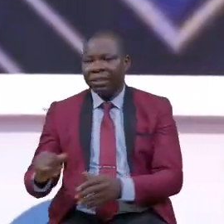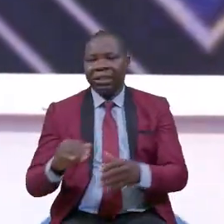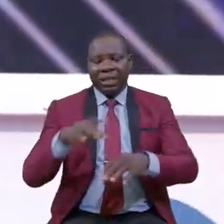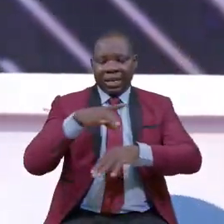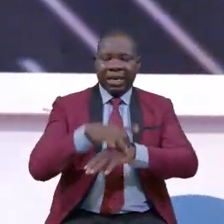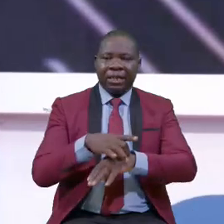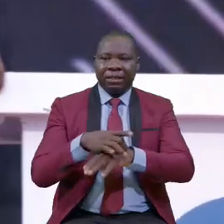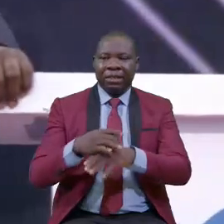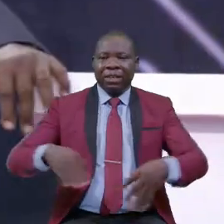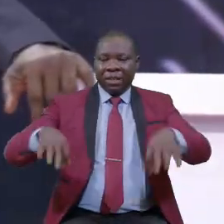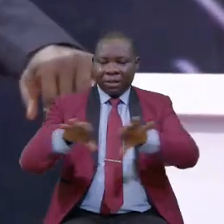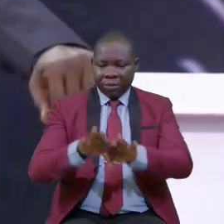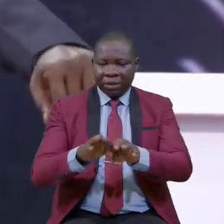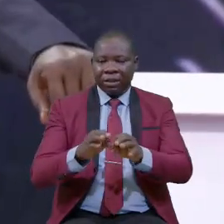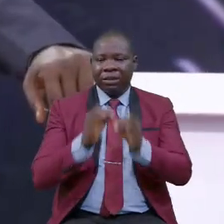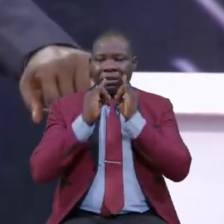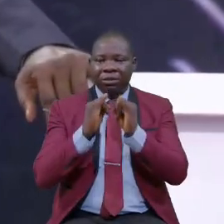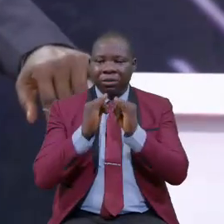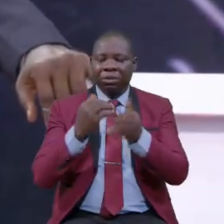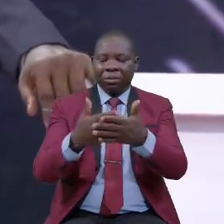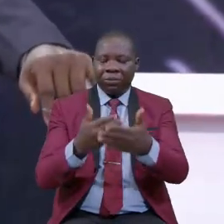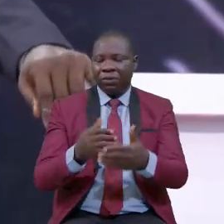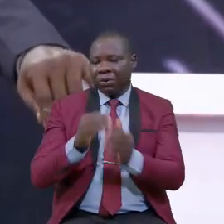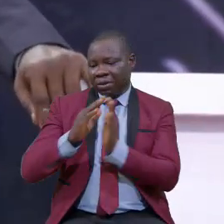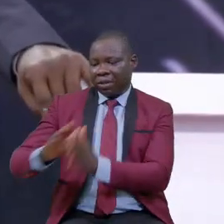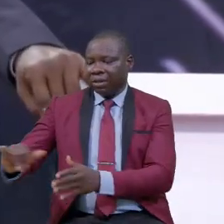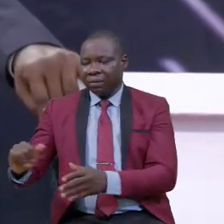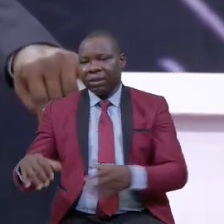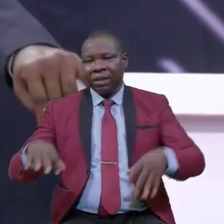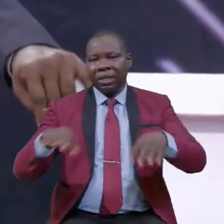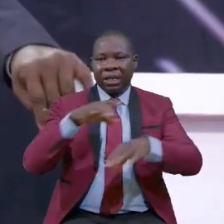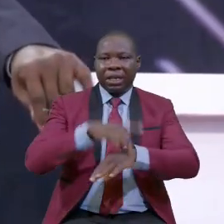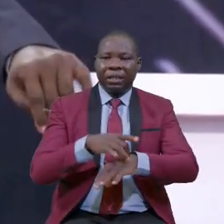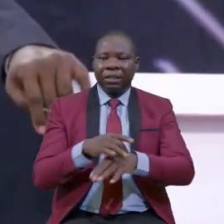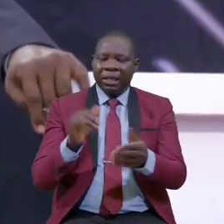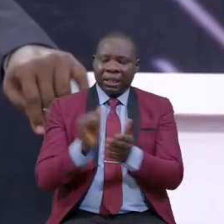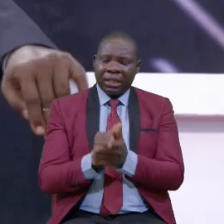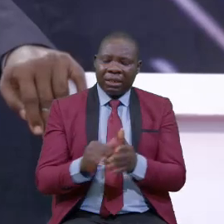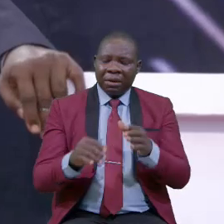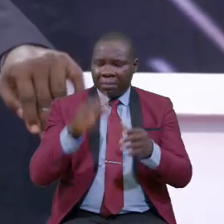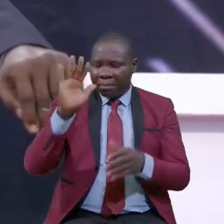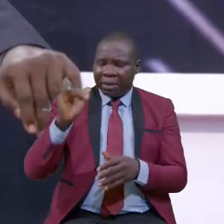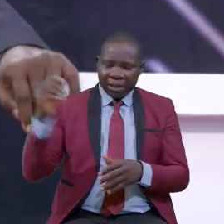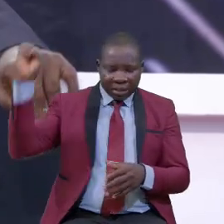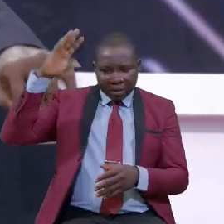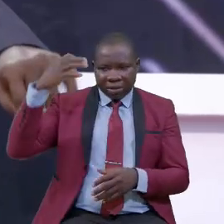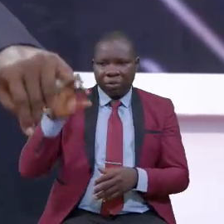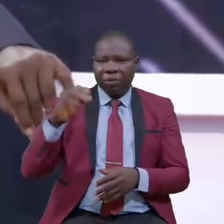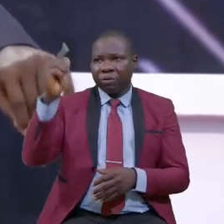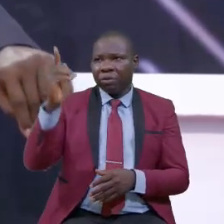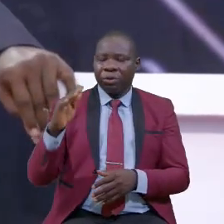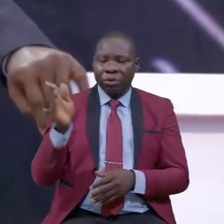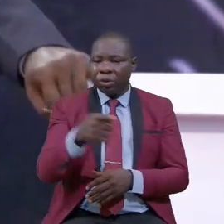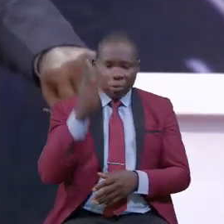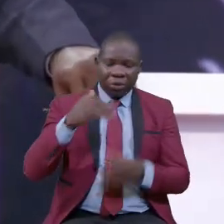you'll get that basic instruction that basic instruction contains ye must be born again